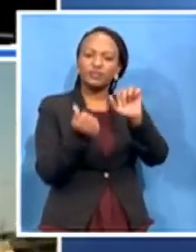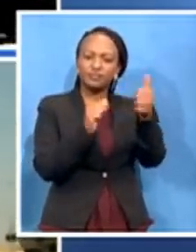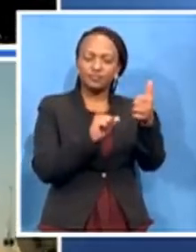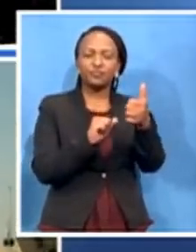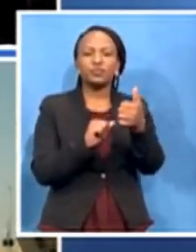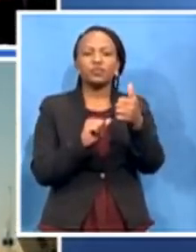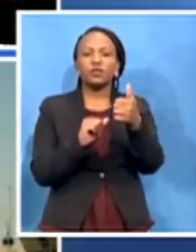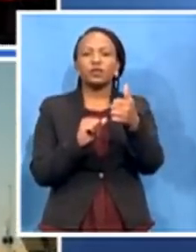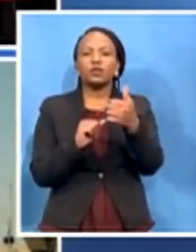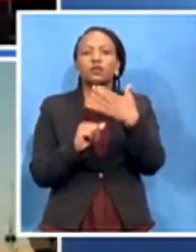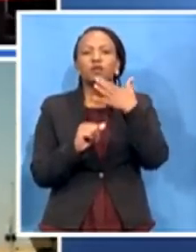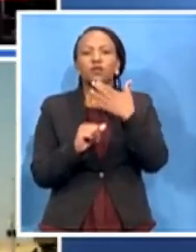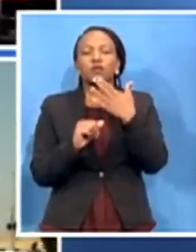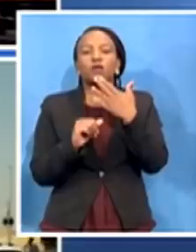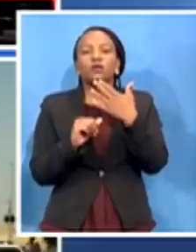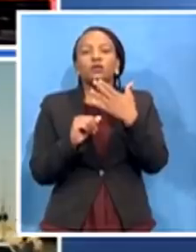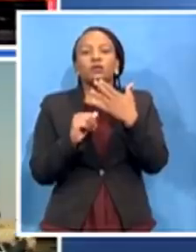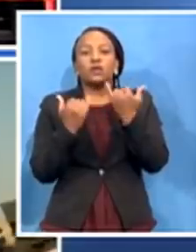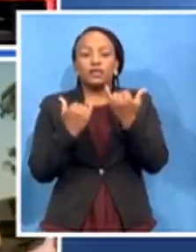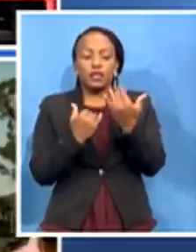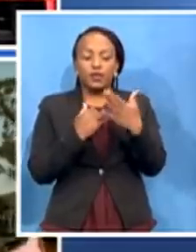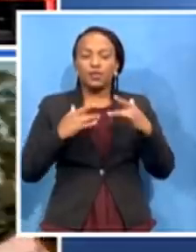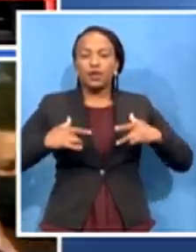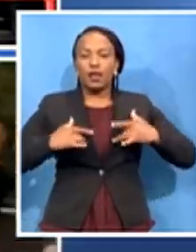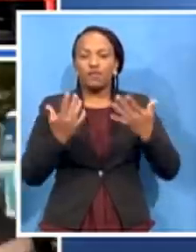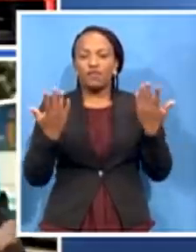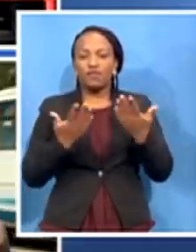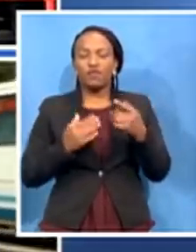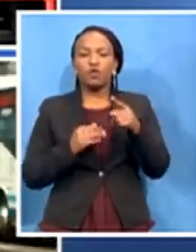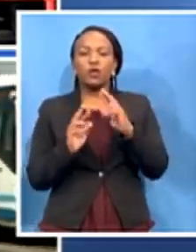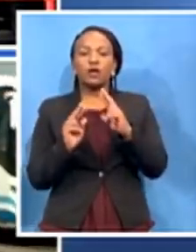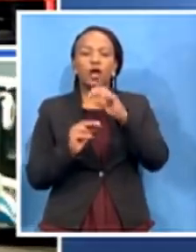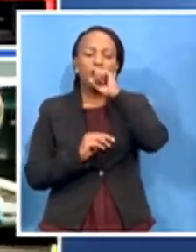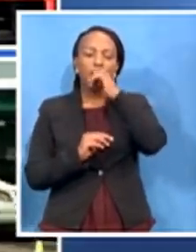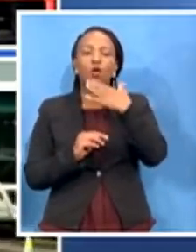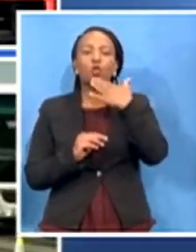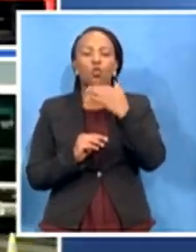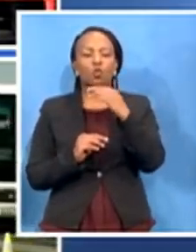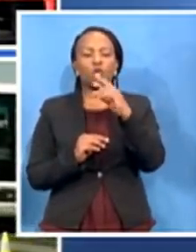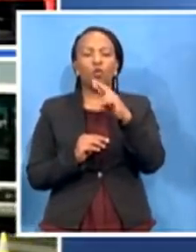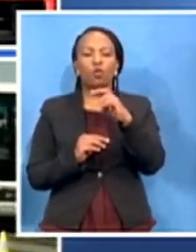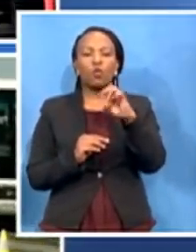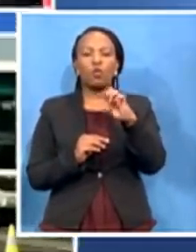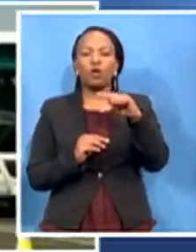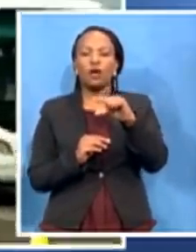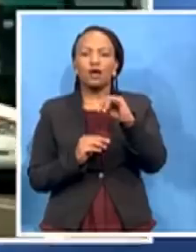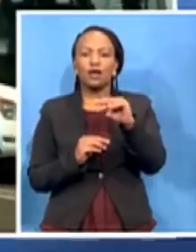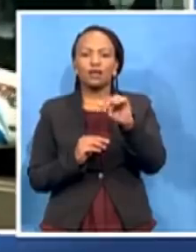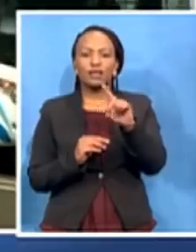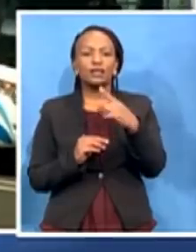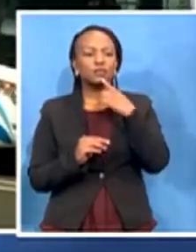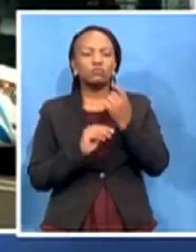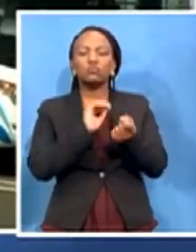We cross live now to our reporter, Reginald Vetboy. Reginald, what can you tell us about what's happening now? We're experiencing